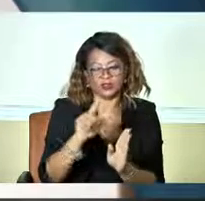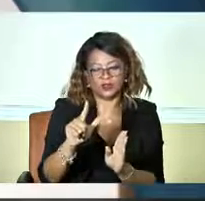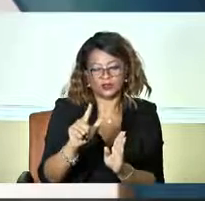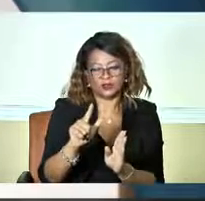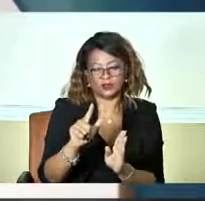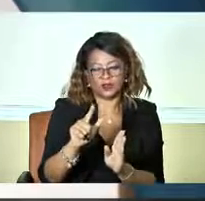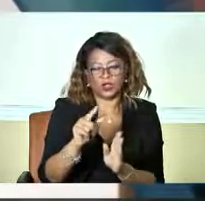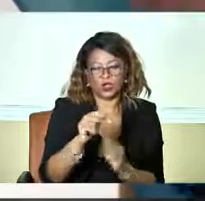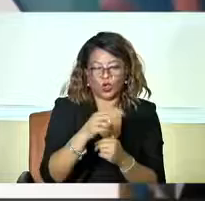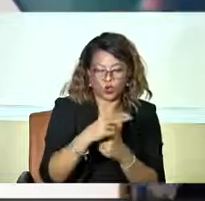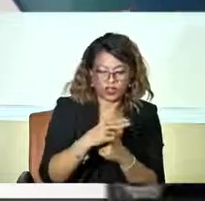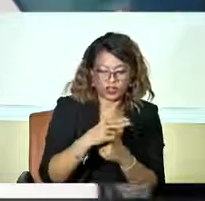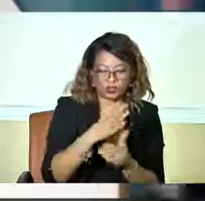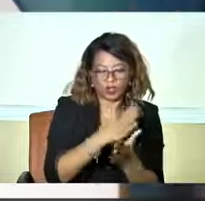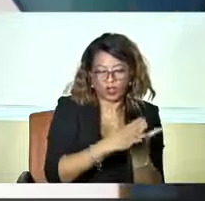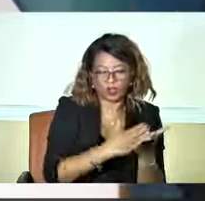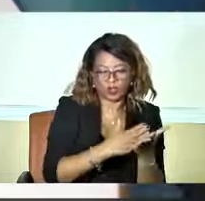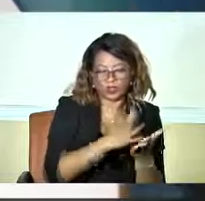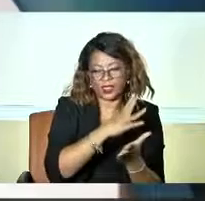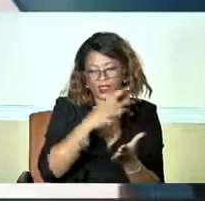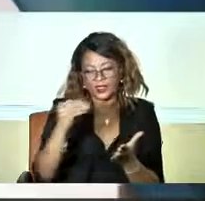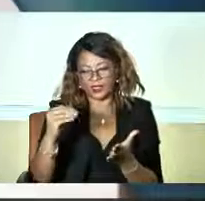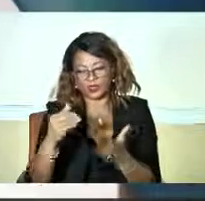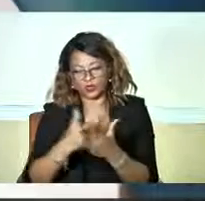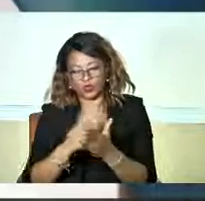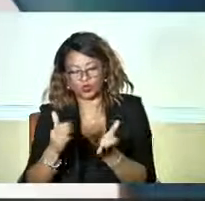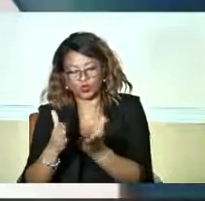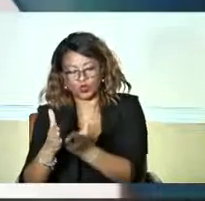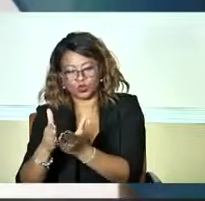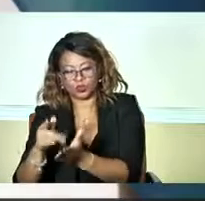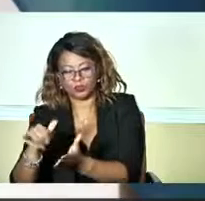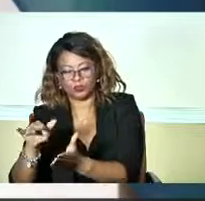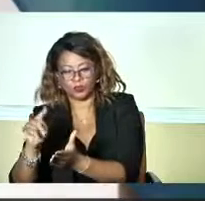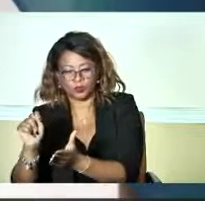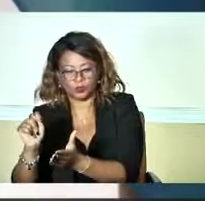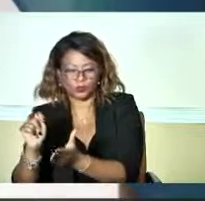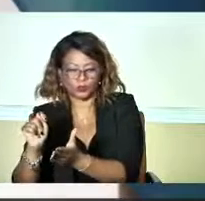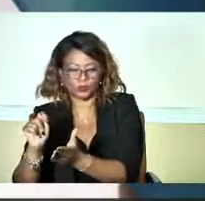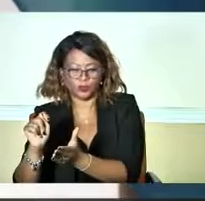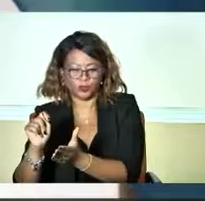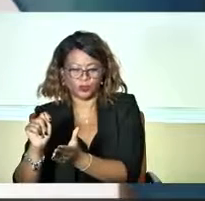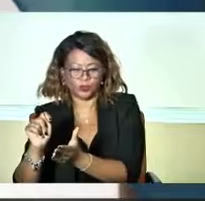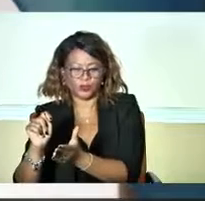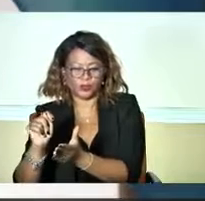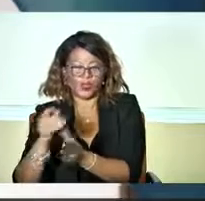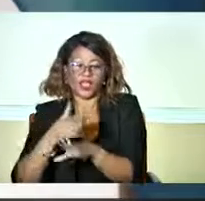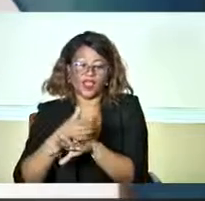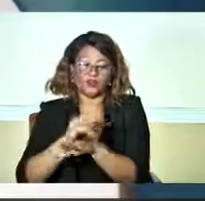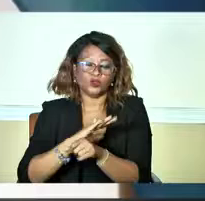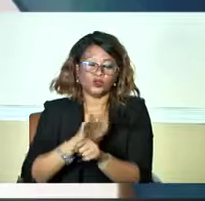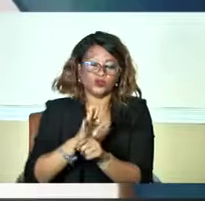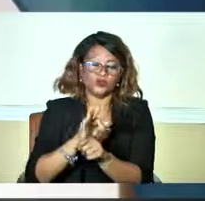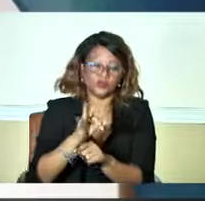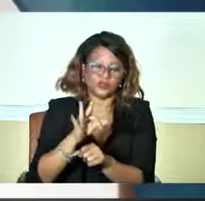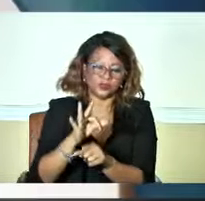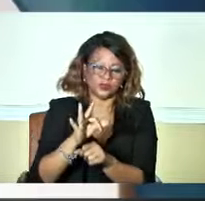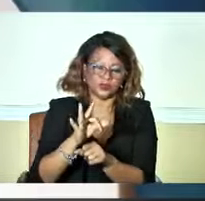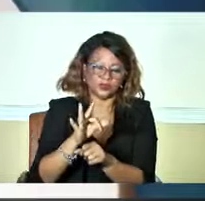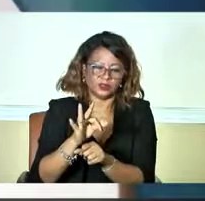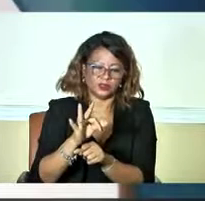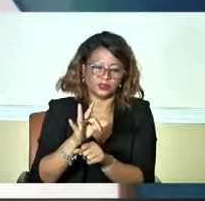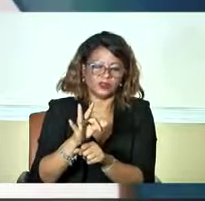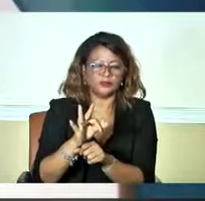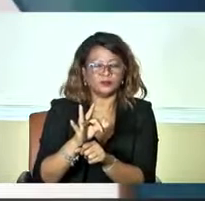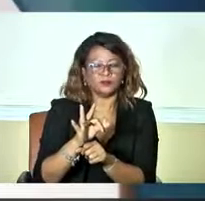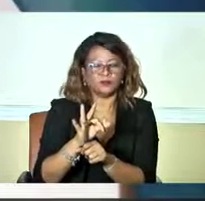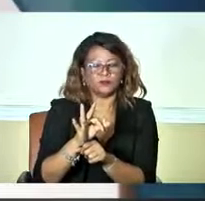hotel portion of it, as well as for the new cruise port portion of it. After COVID hit,